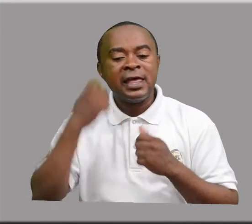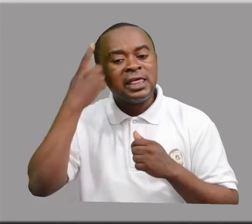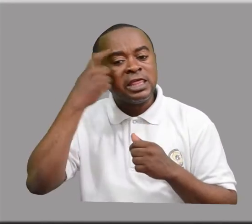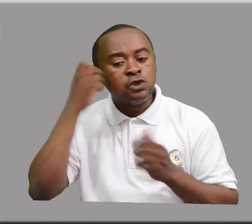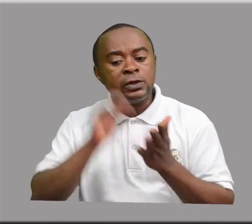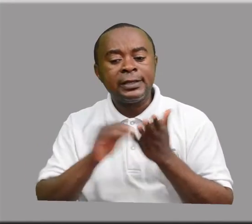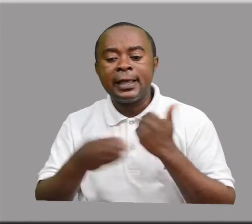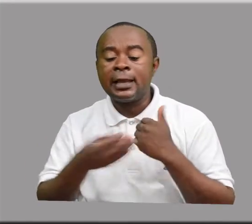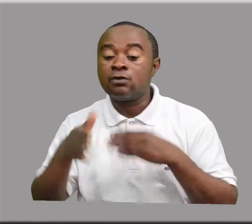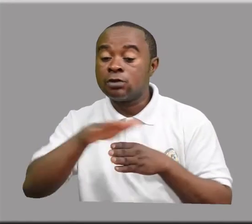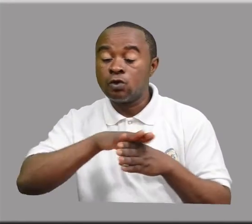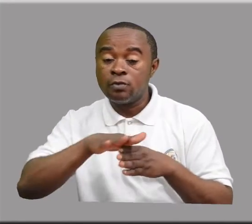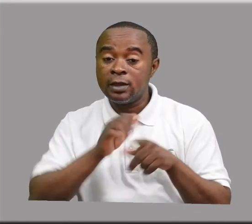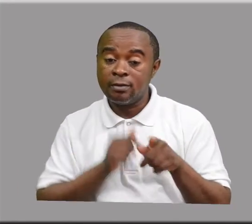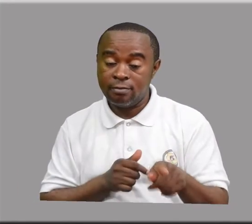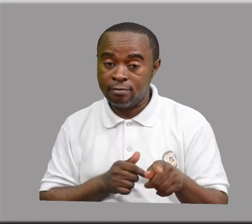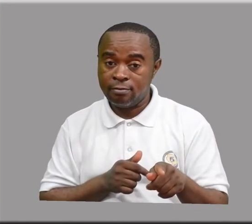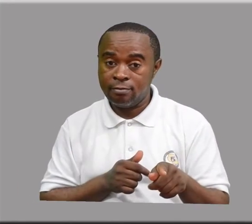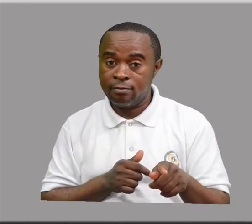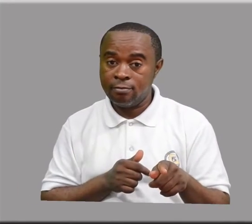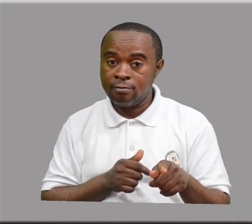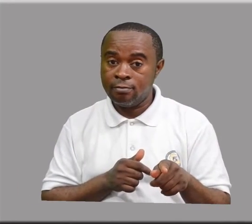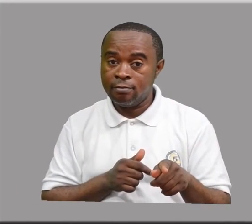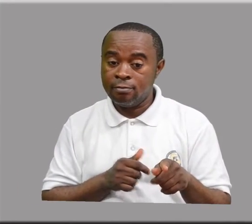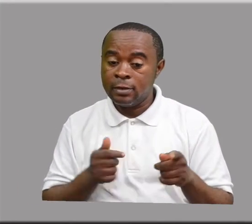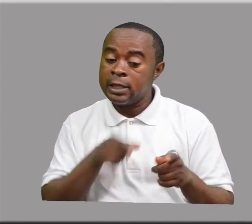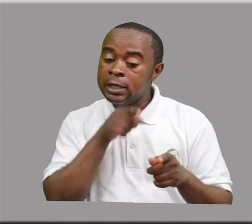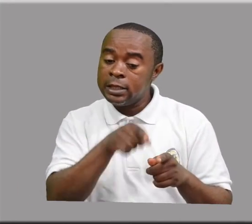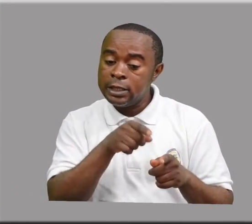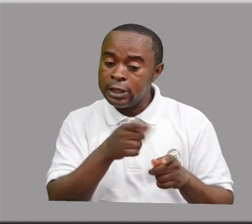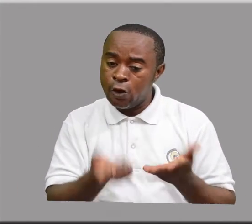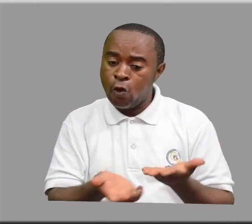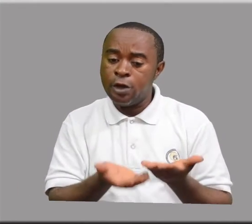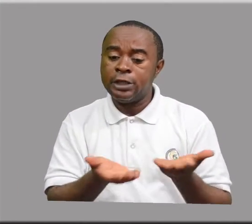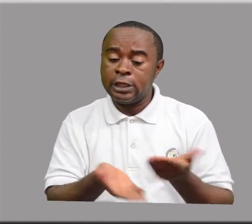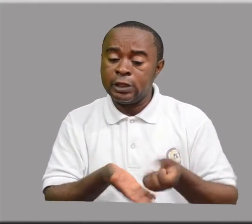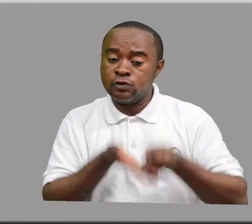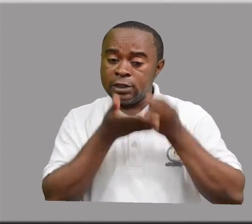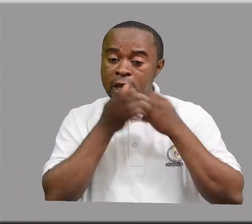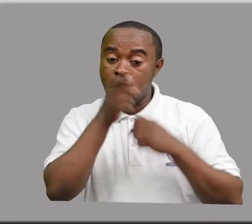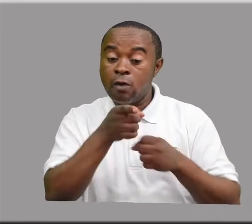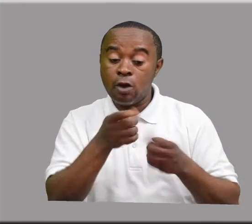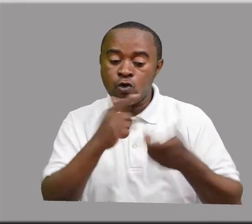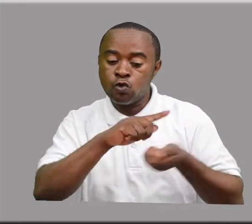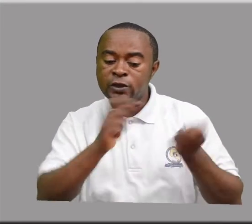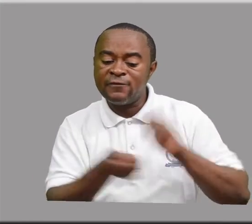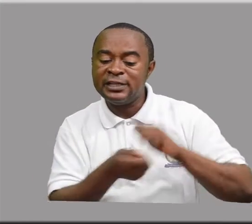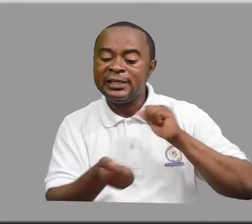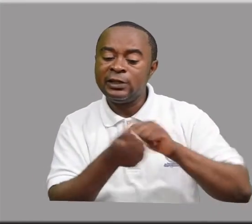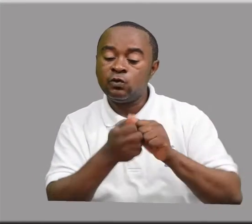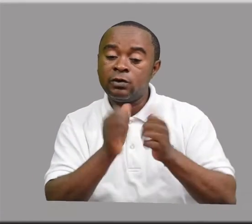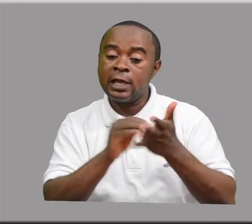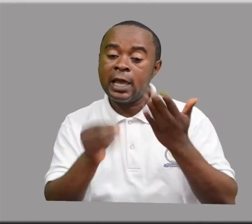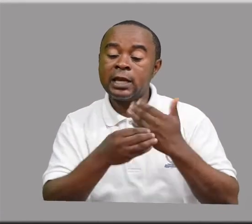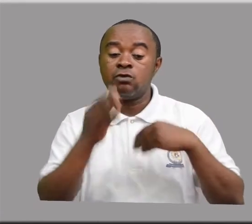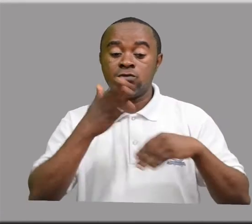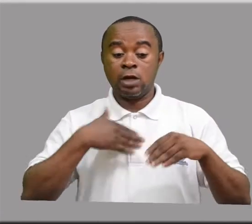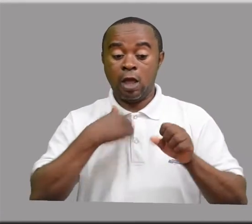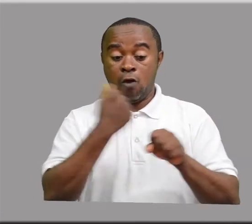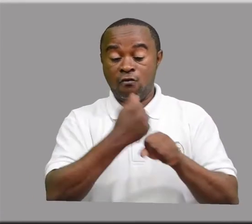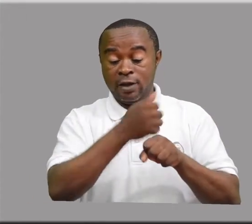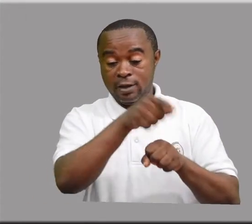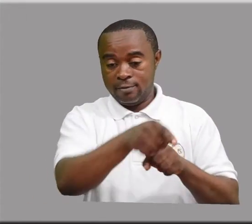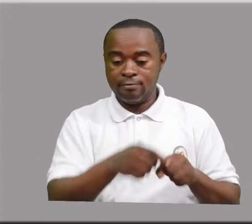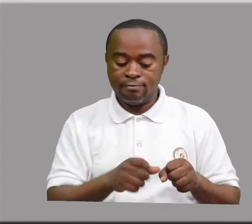epistemologically, so that you are able to interpret what you will find in the field. In the